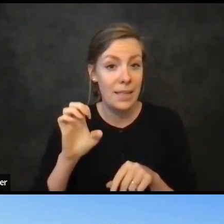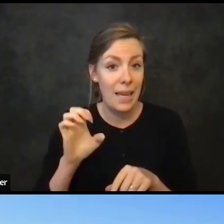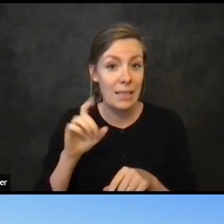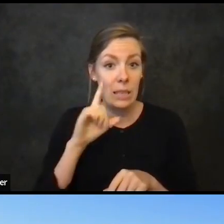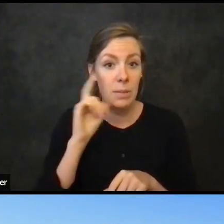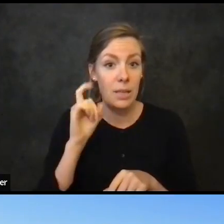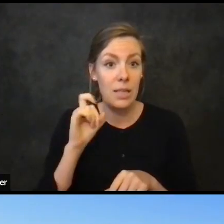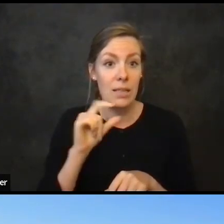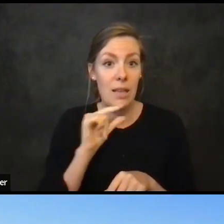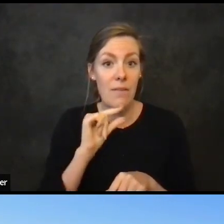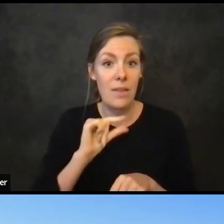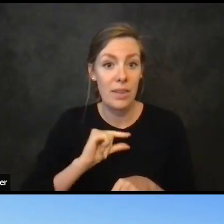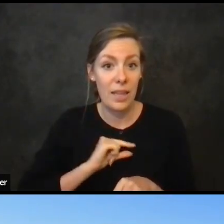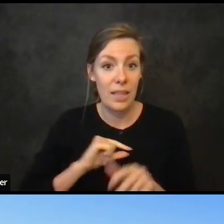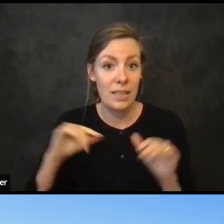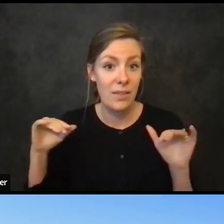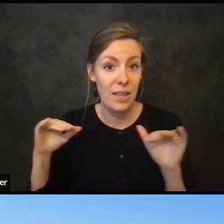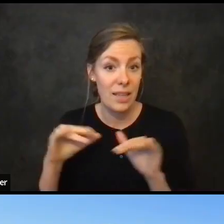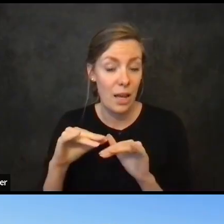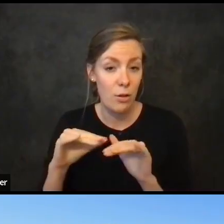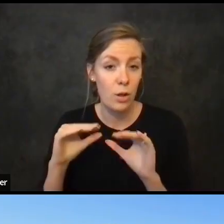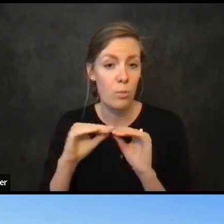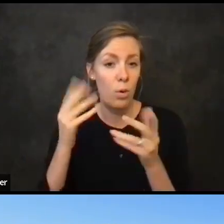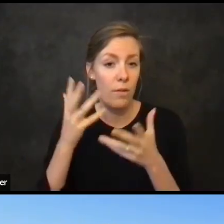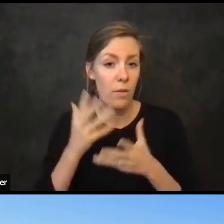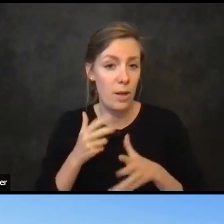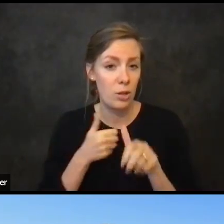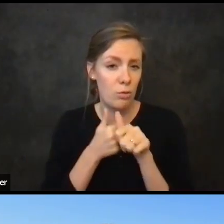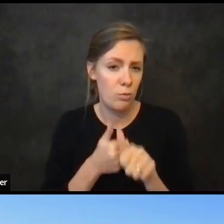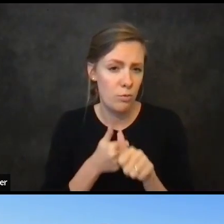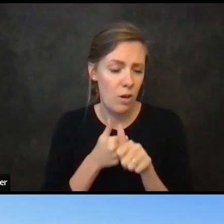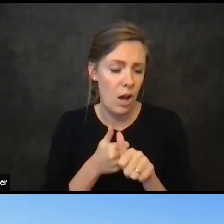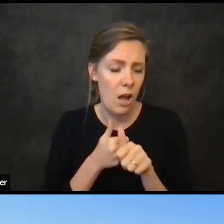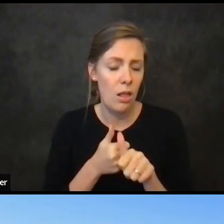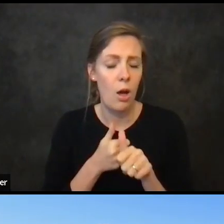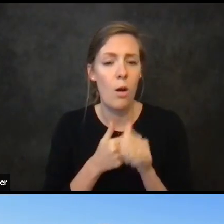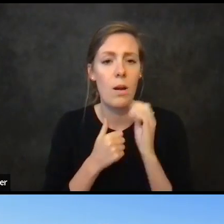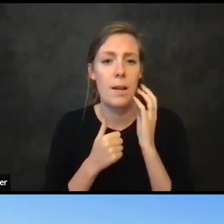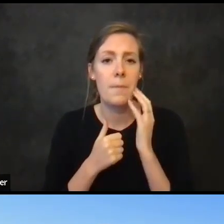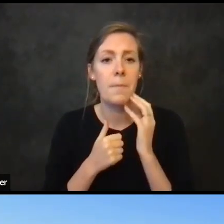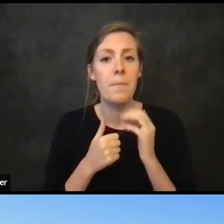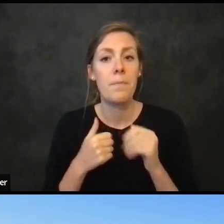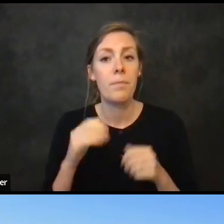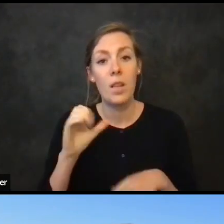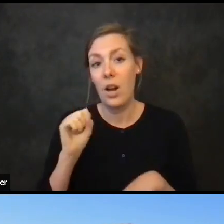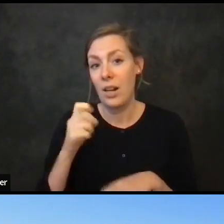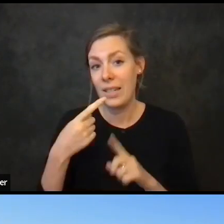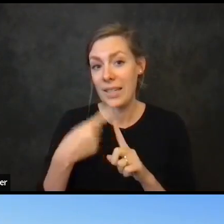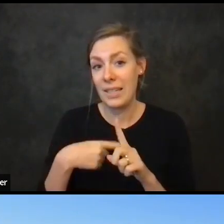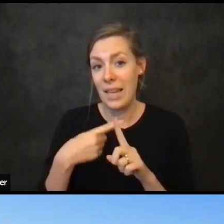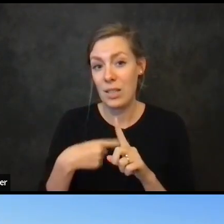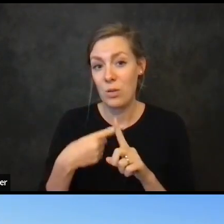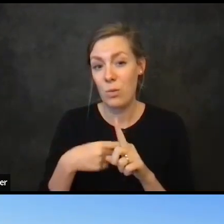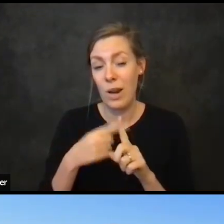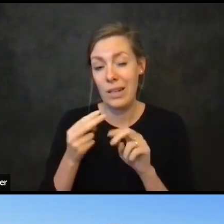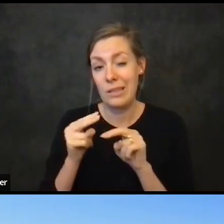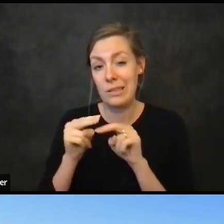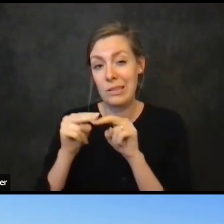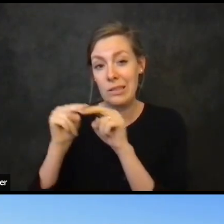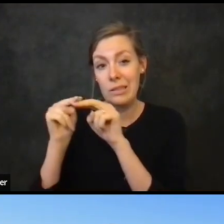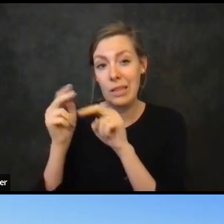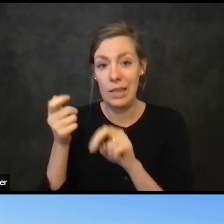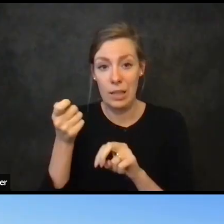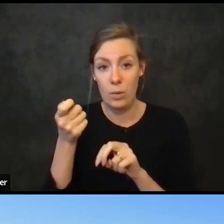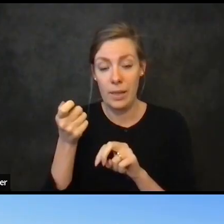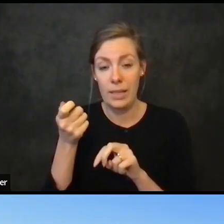gatherings. More information to follow. We're tracking the numbers very closely. Our case rate is trending slightly upward at the